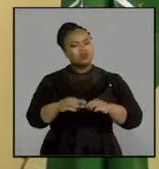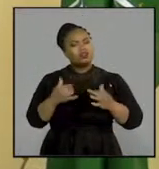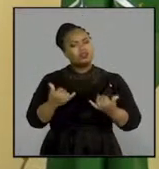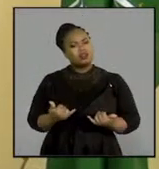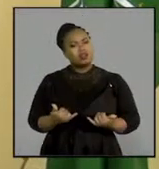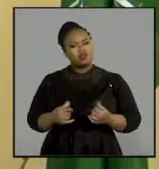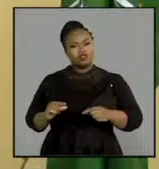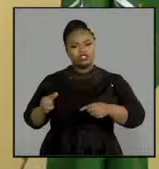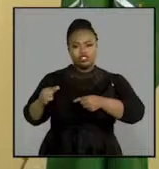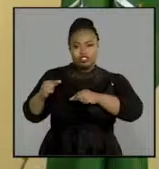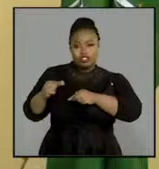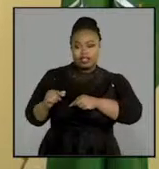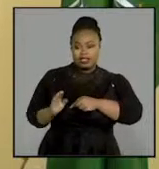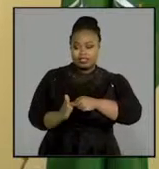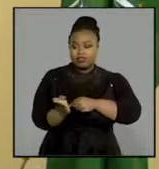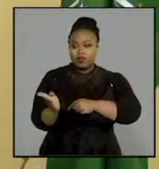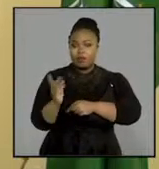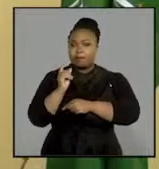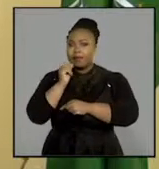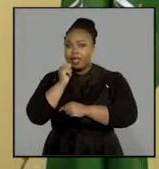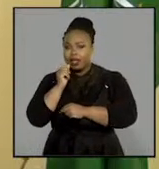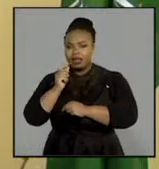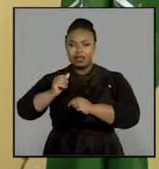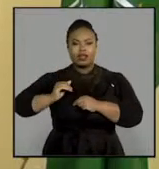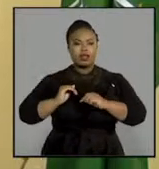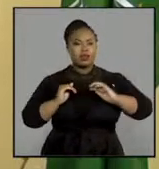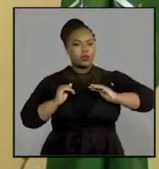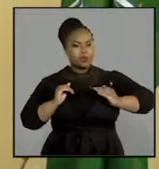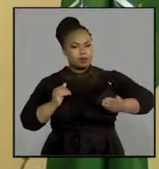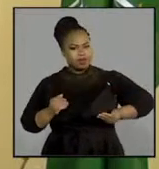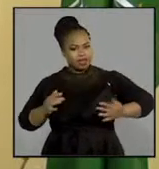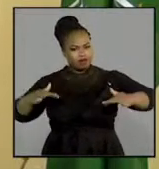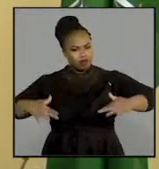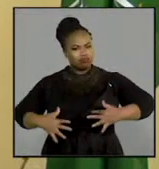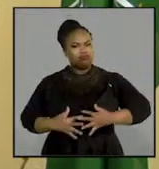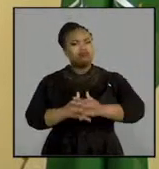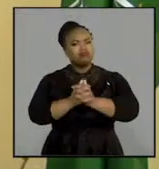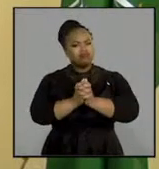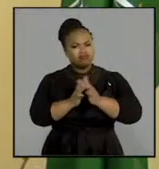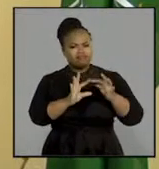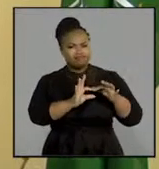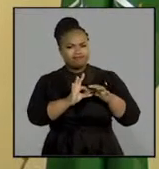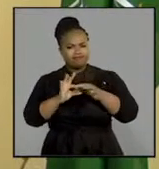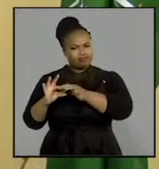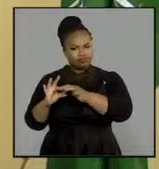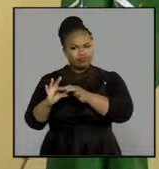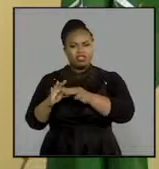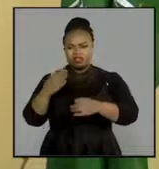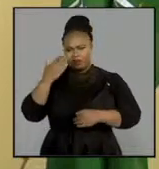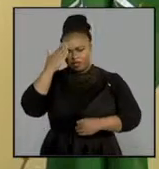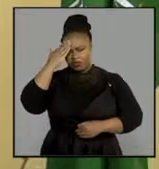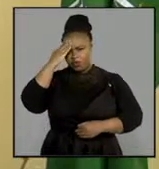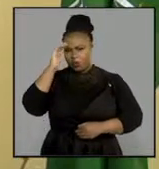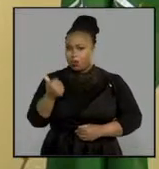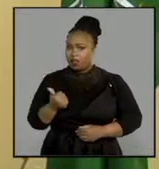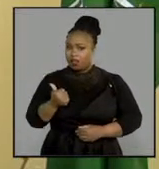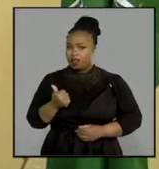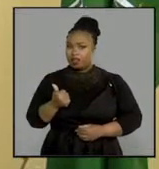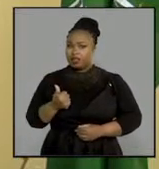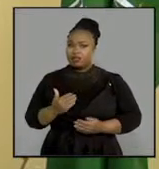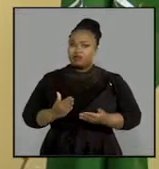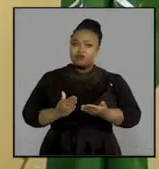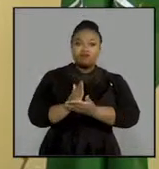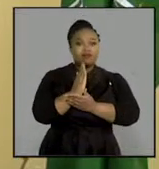together raise a new generation of men and women who understand that